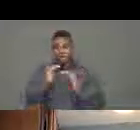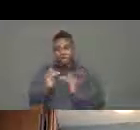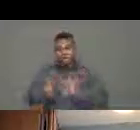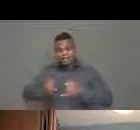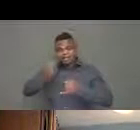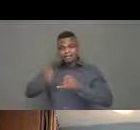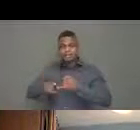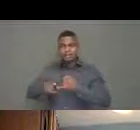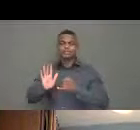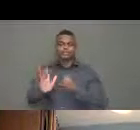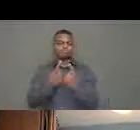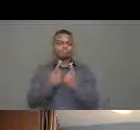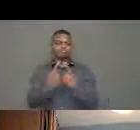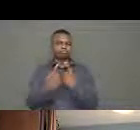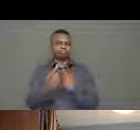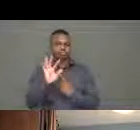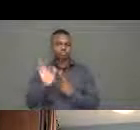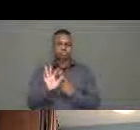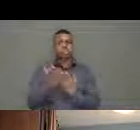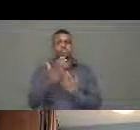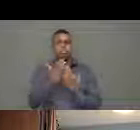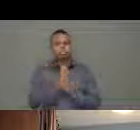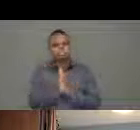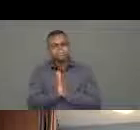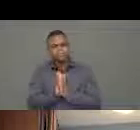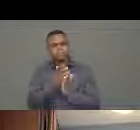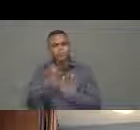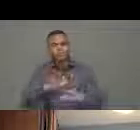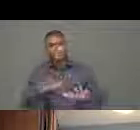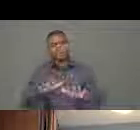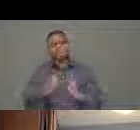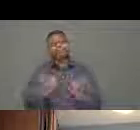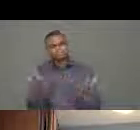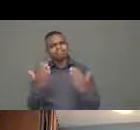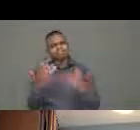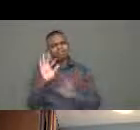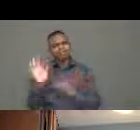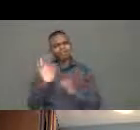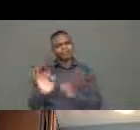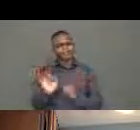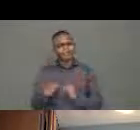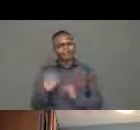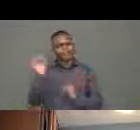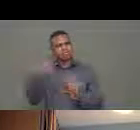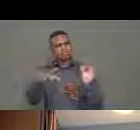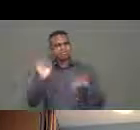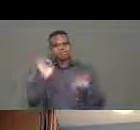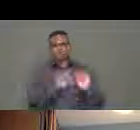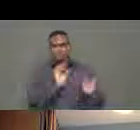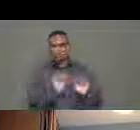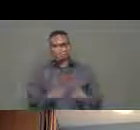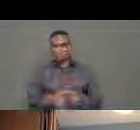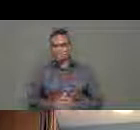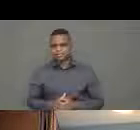most important. Keep yourselves muted and ideally with the video turned off unless you're actively